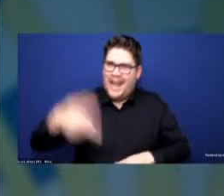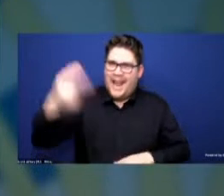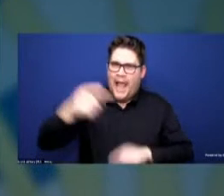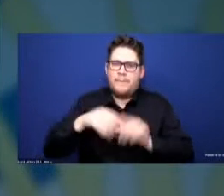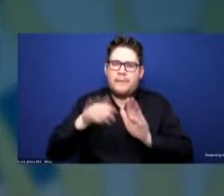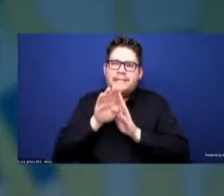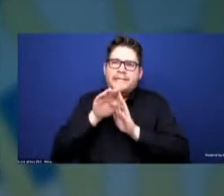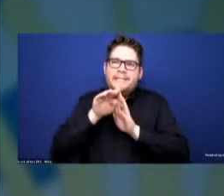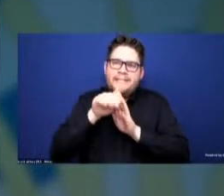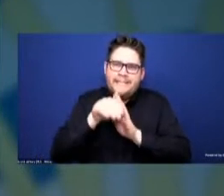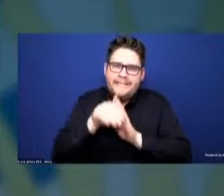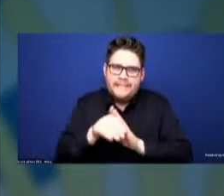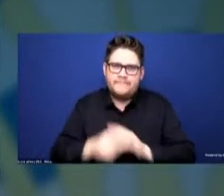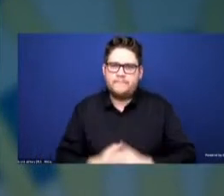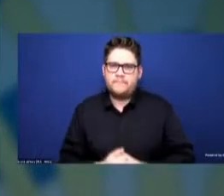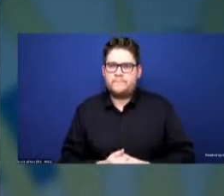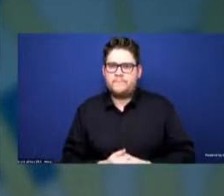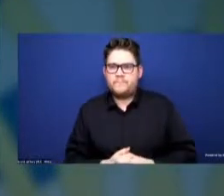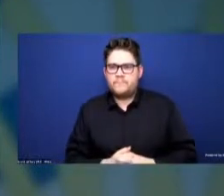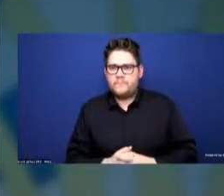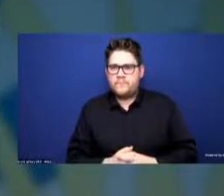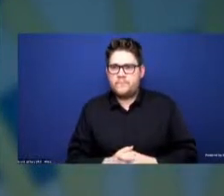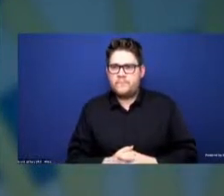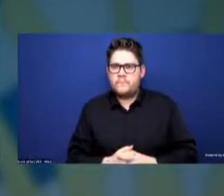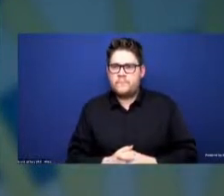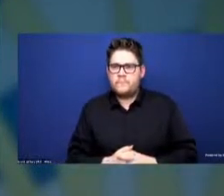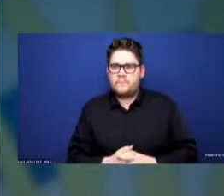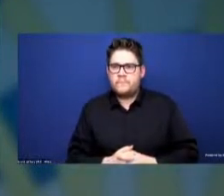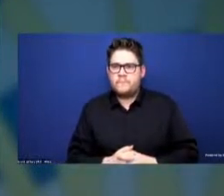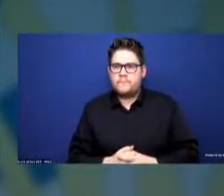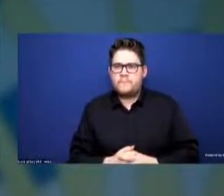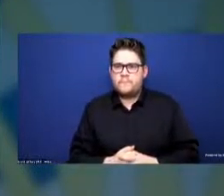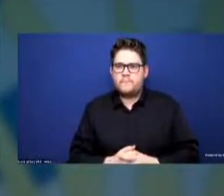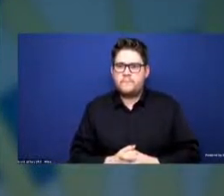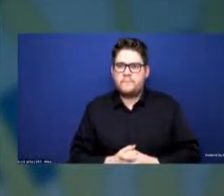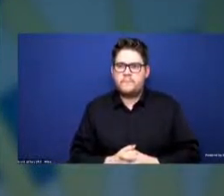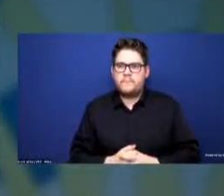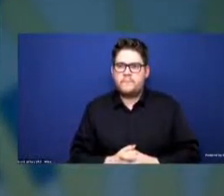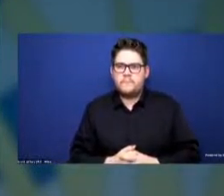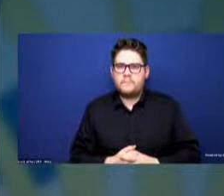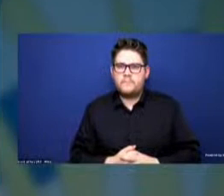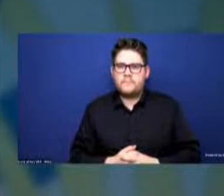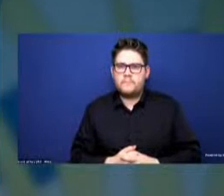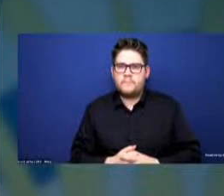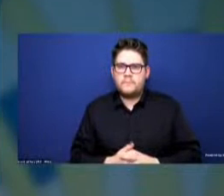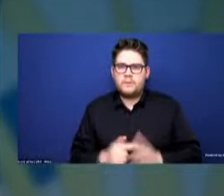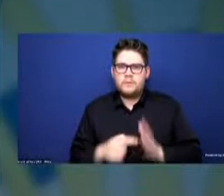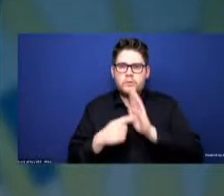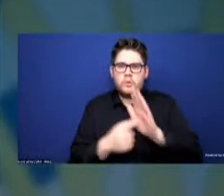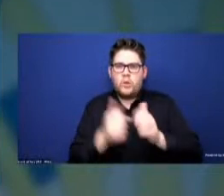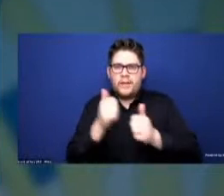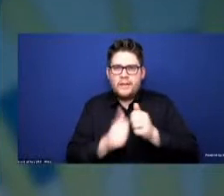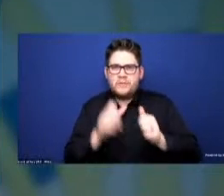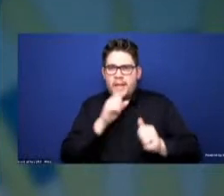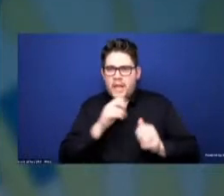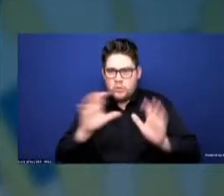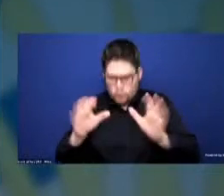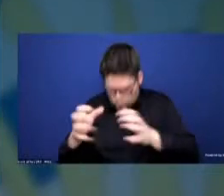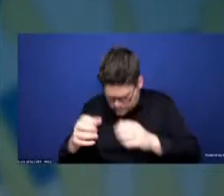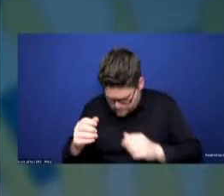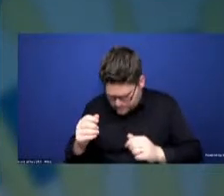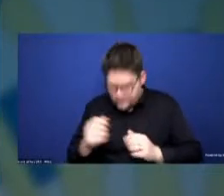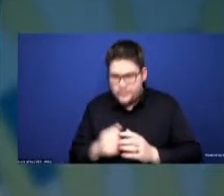you the impact of the immunization program by age, and most importantly, we can see how protective